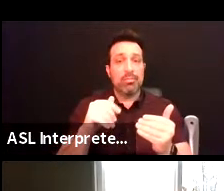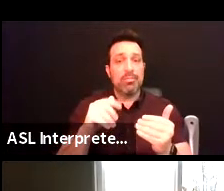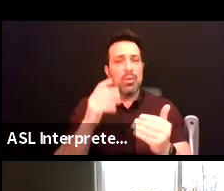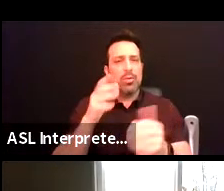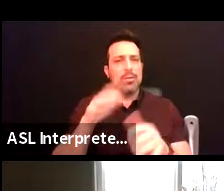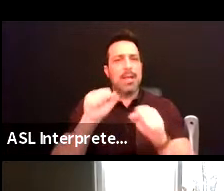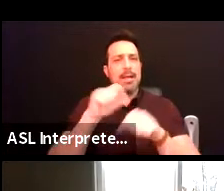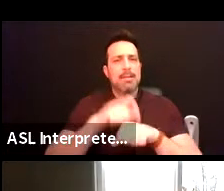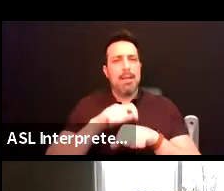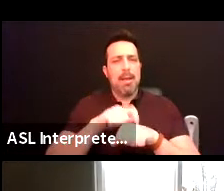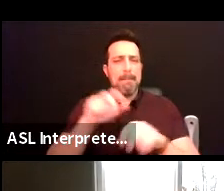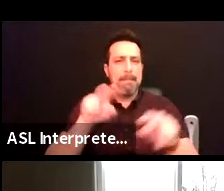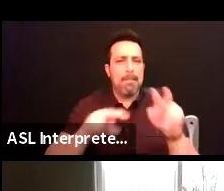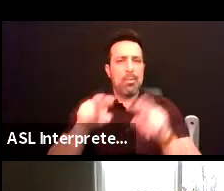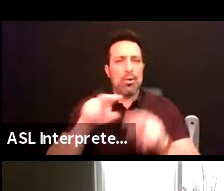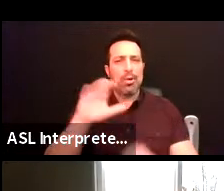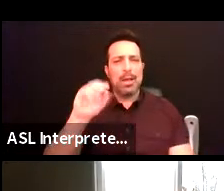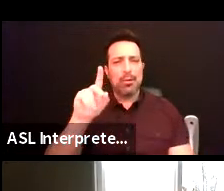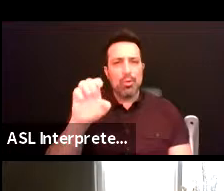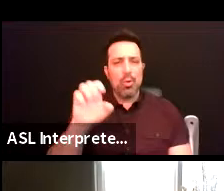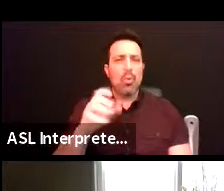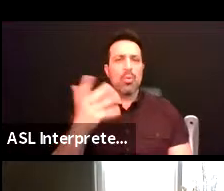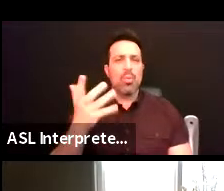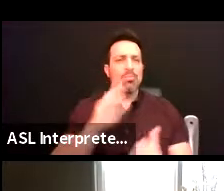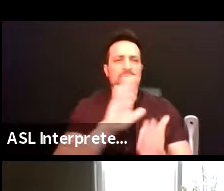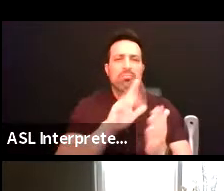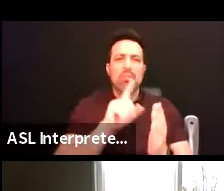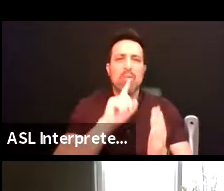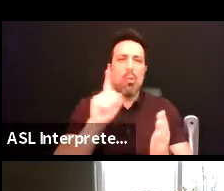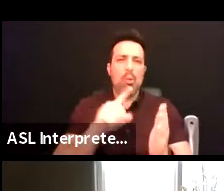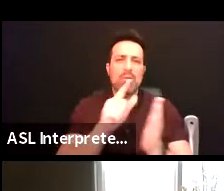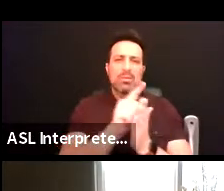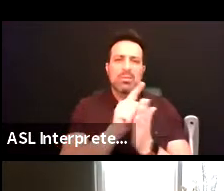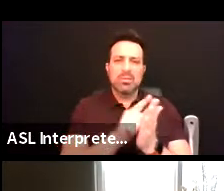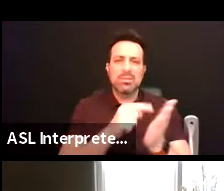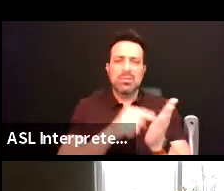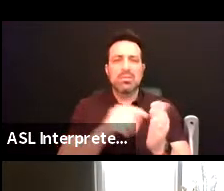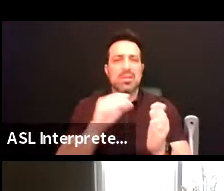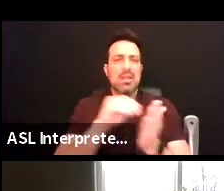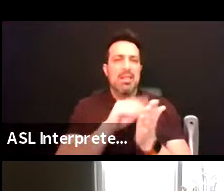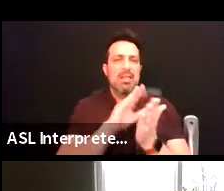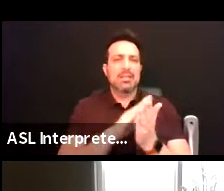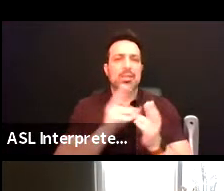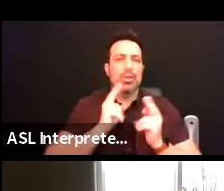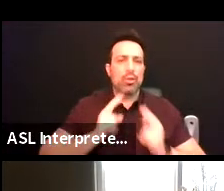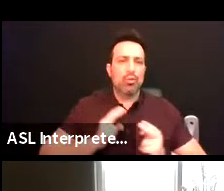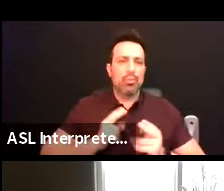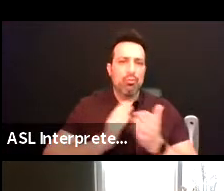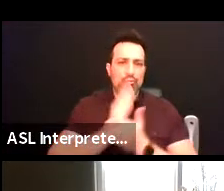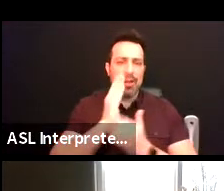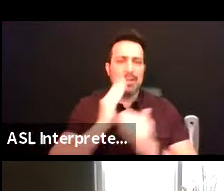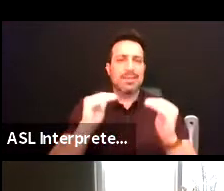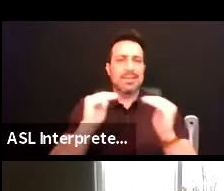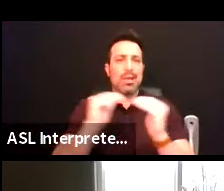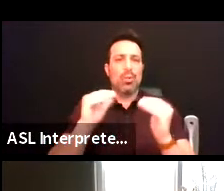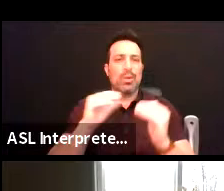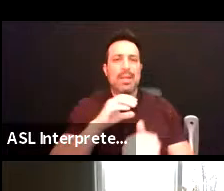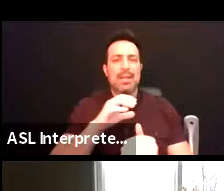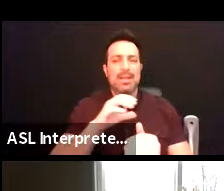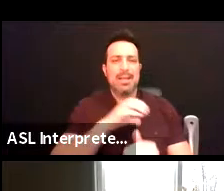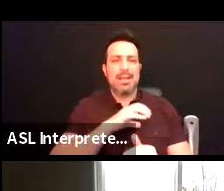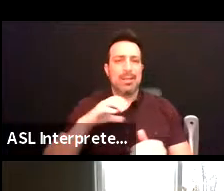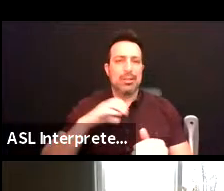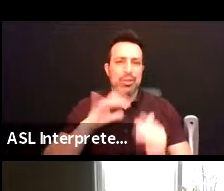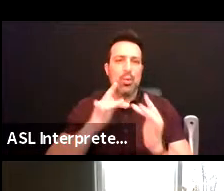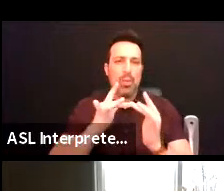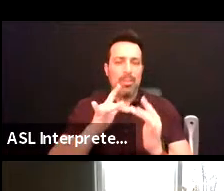to really look at the code and the ordinance, and that's listed on our Human Rights and Equity Commission webpage, and it also